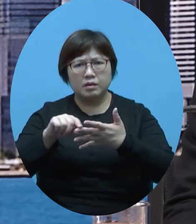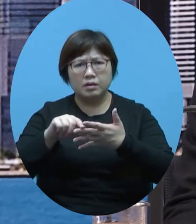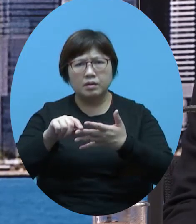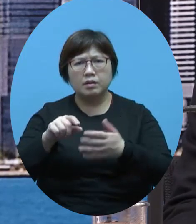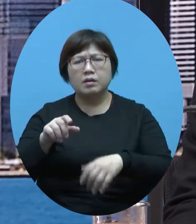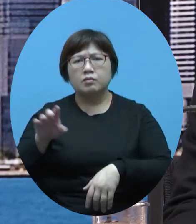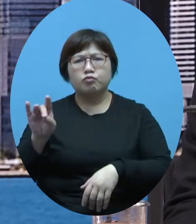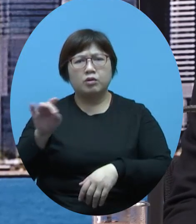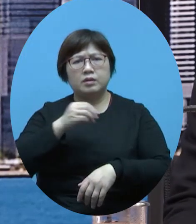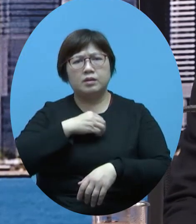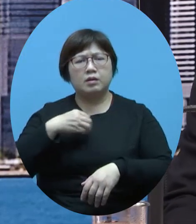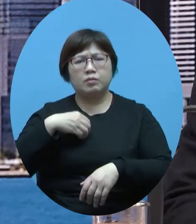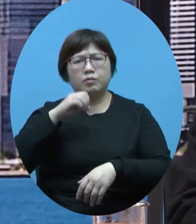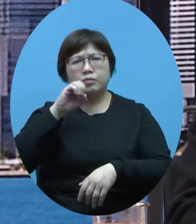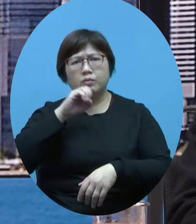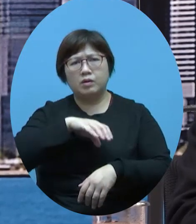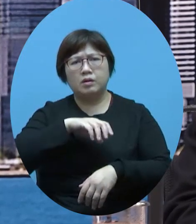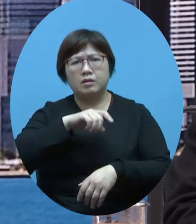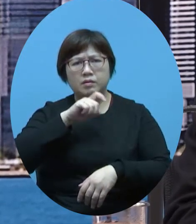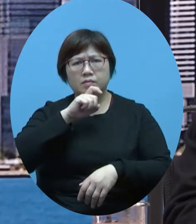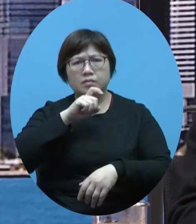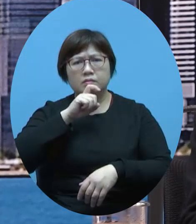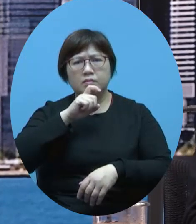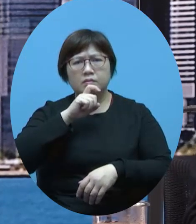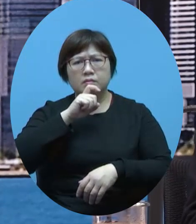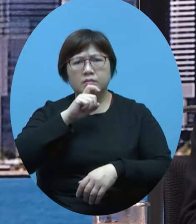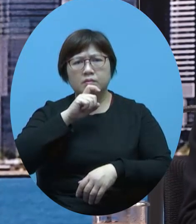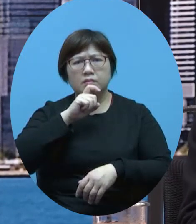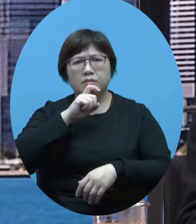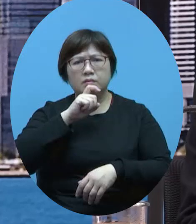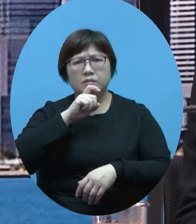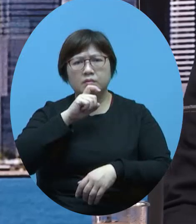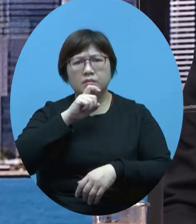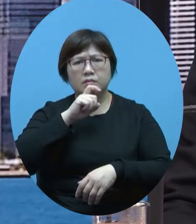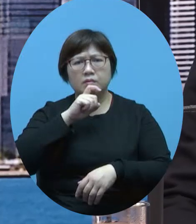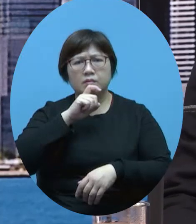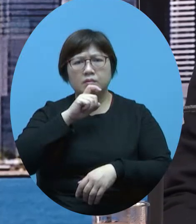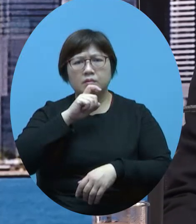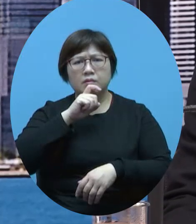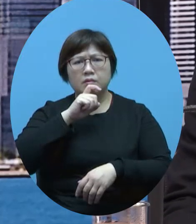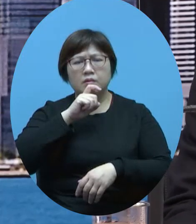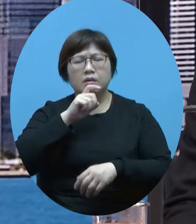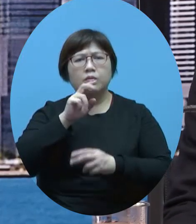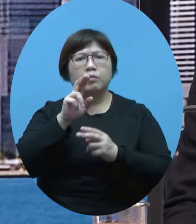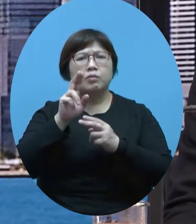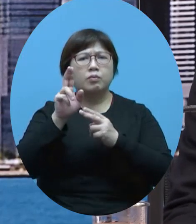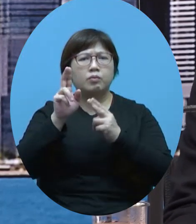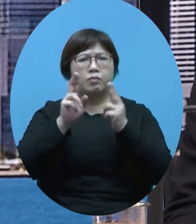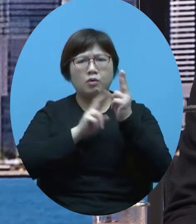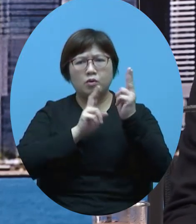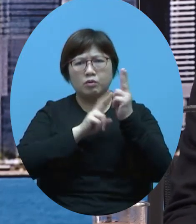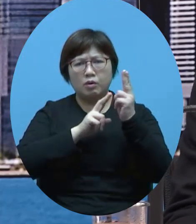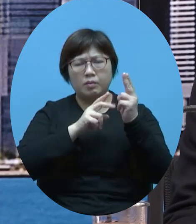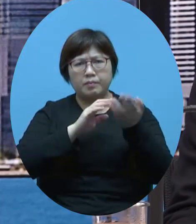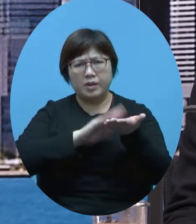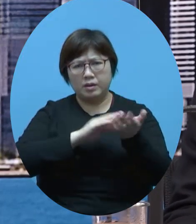infection. Does that cause you any concern that she lives in Mong Kok? And for the HA, you mentioned there's an elderly person who